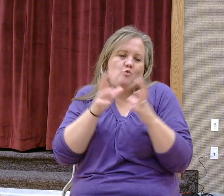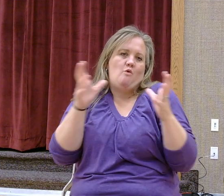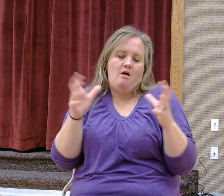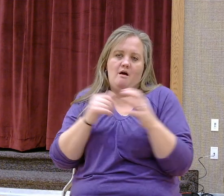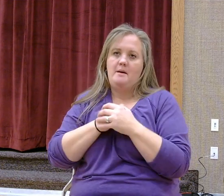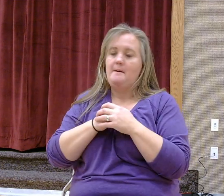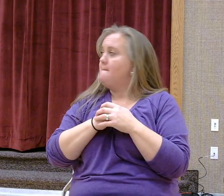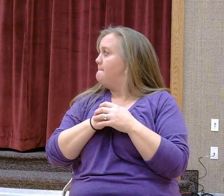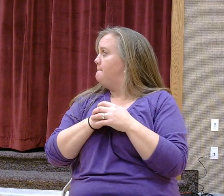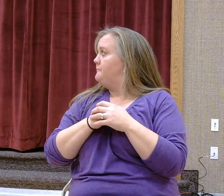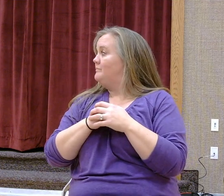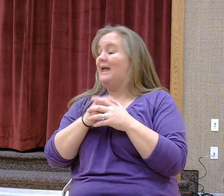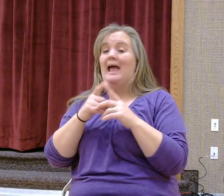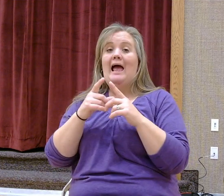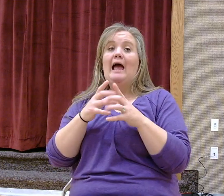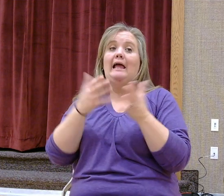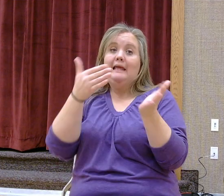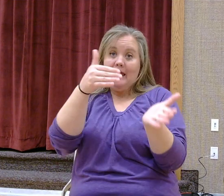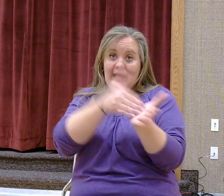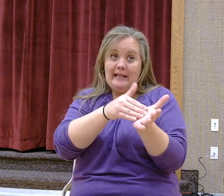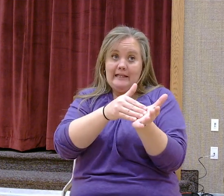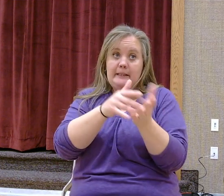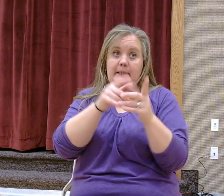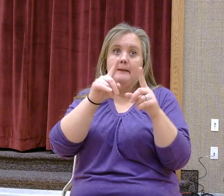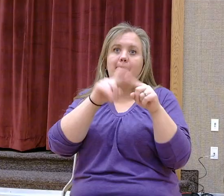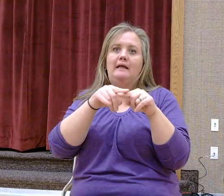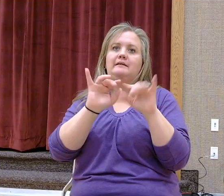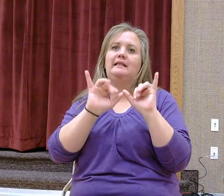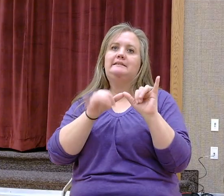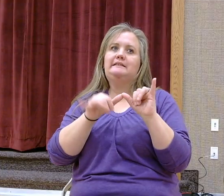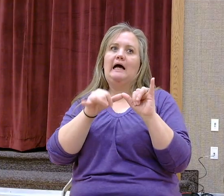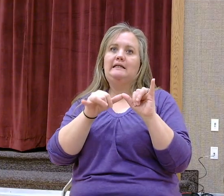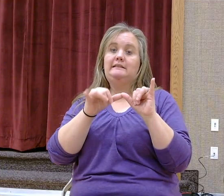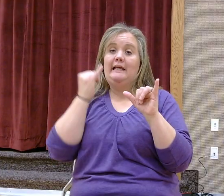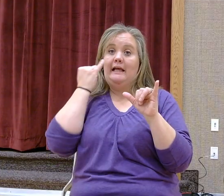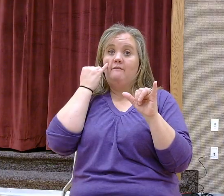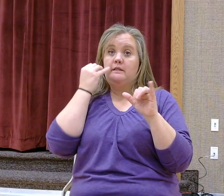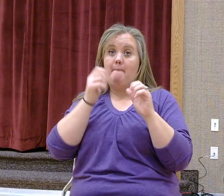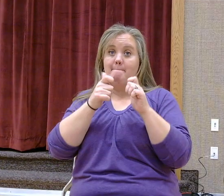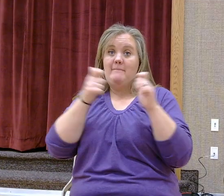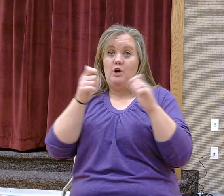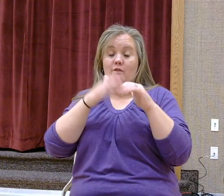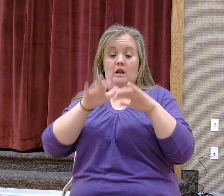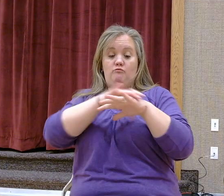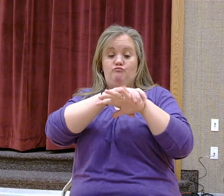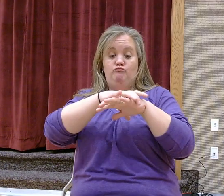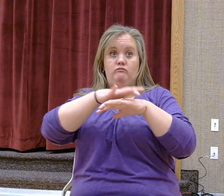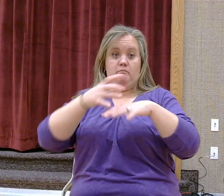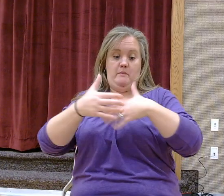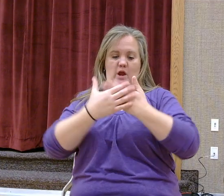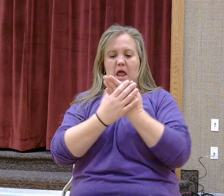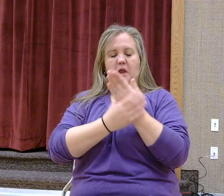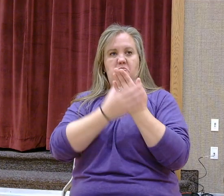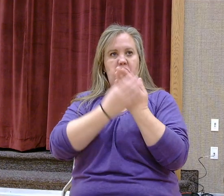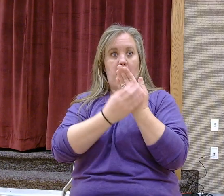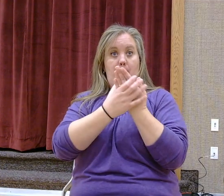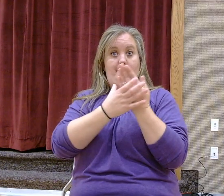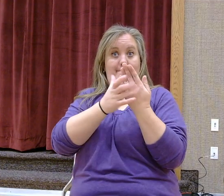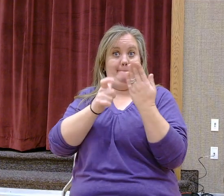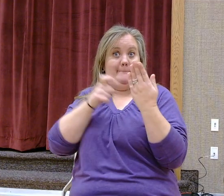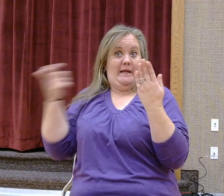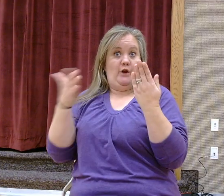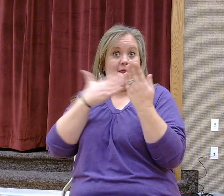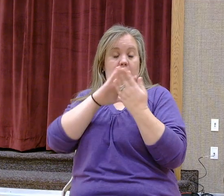would and again, the size of that too, depending on how big the burn is. If that burn is larger than a hand, I'd get it looked after. That's really going